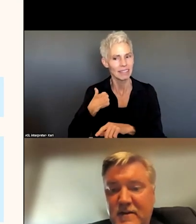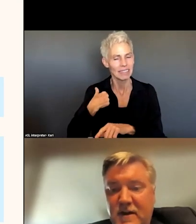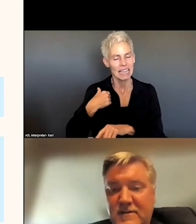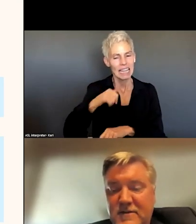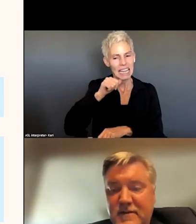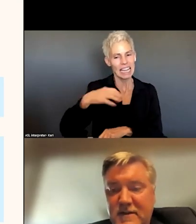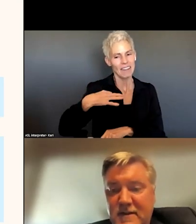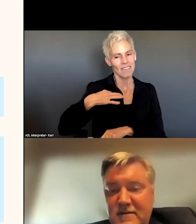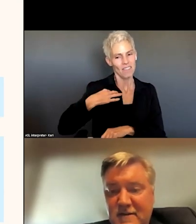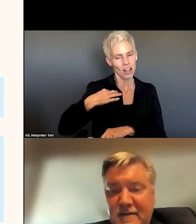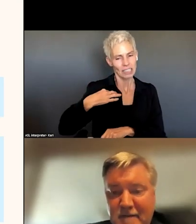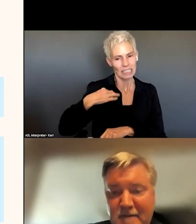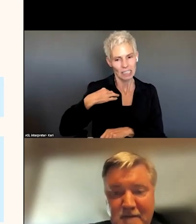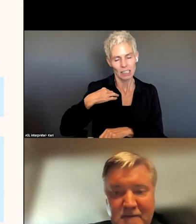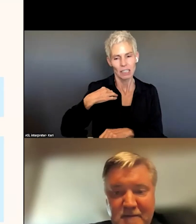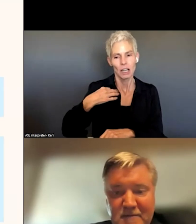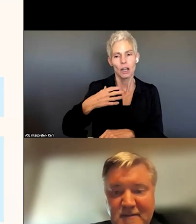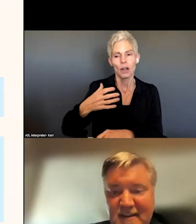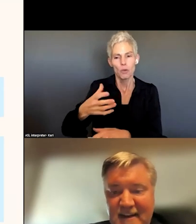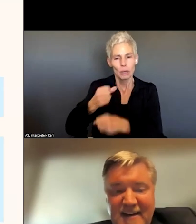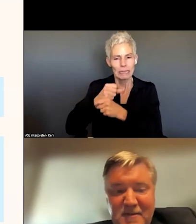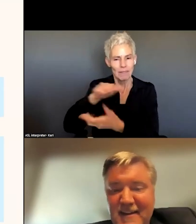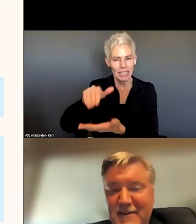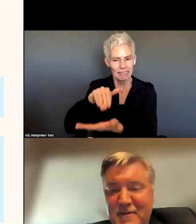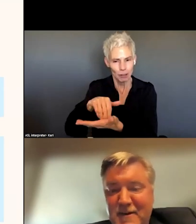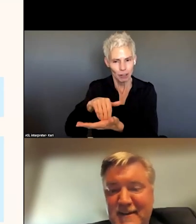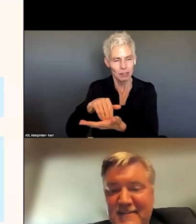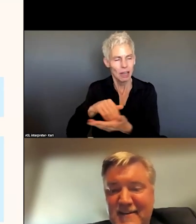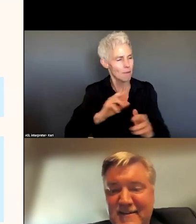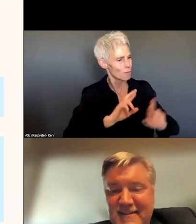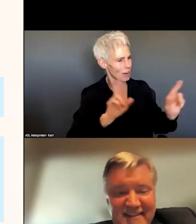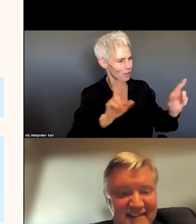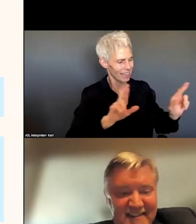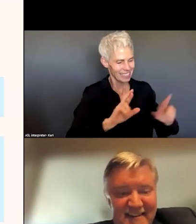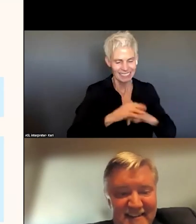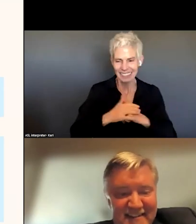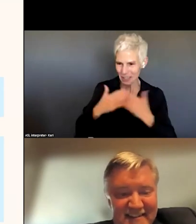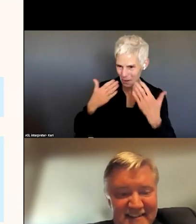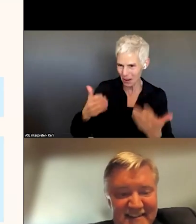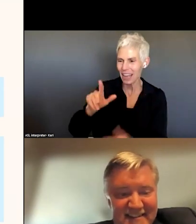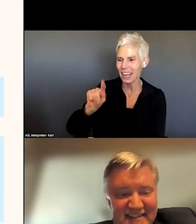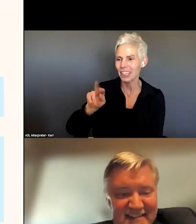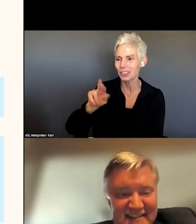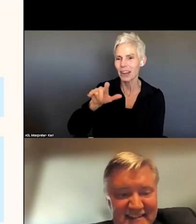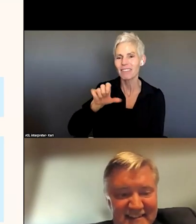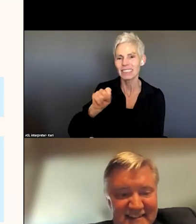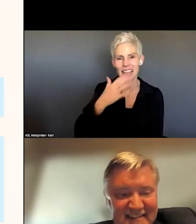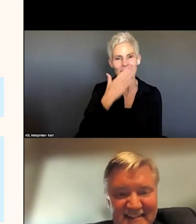involuntary within crisis receiving centers? I am ready, Chuck, and thank you so much I'm for loving having the me bow here. tie, Travis. Thank you. I appreciate that.